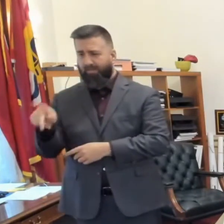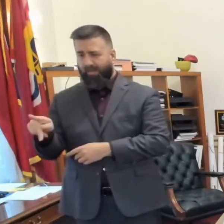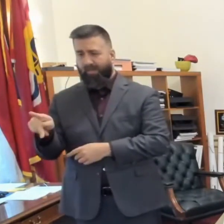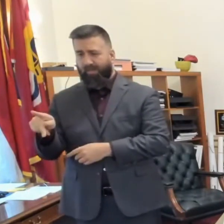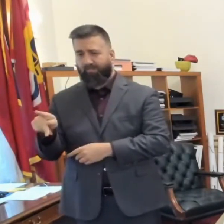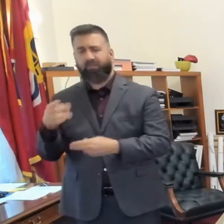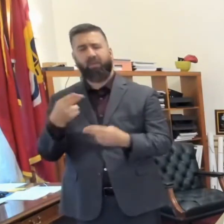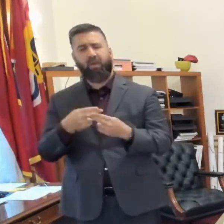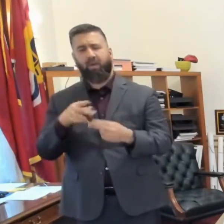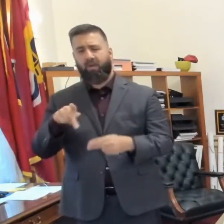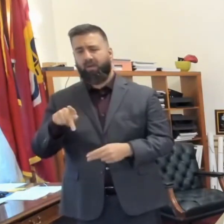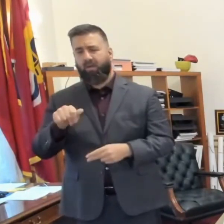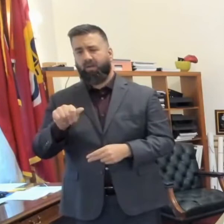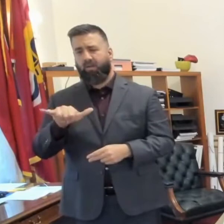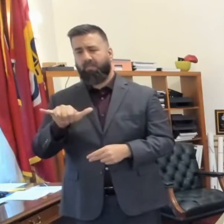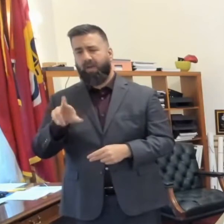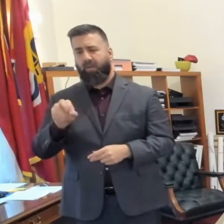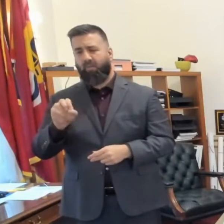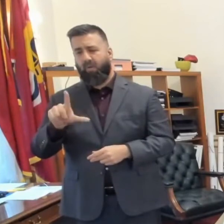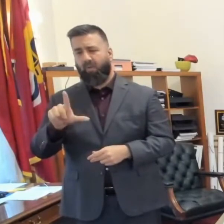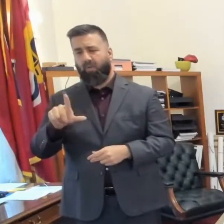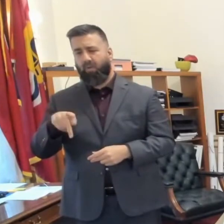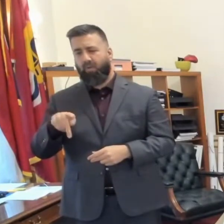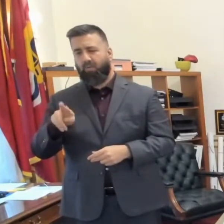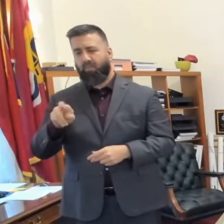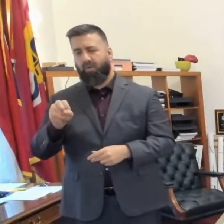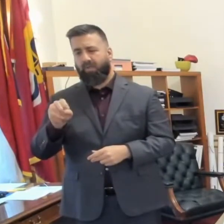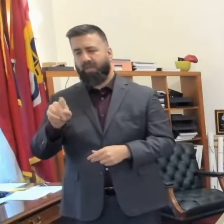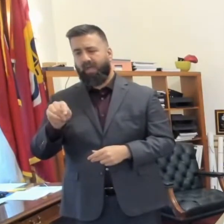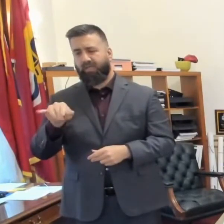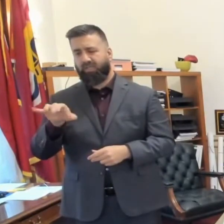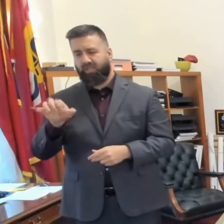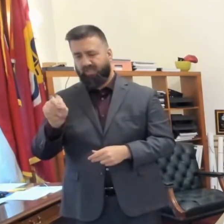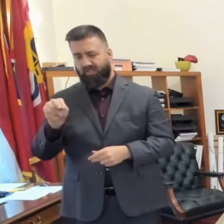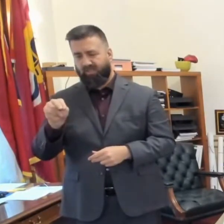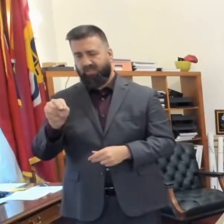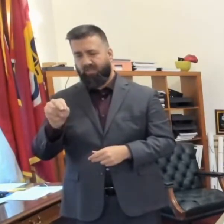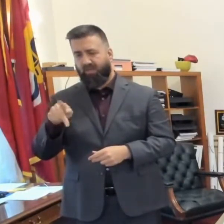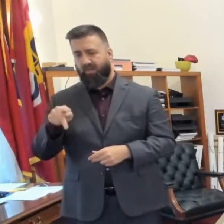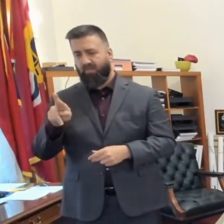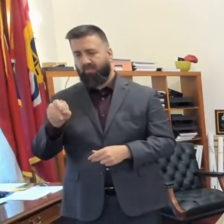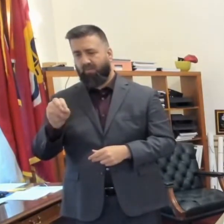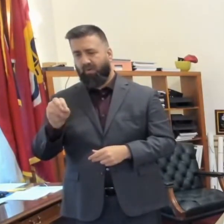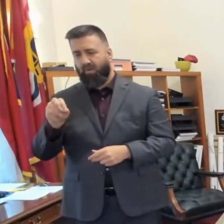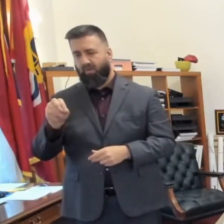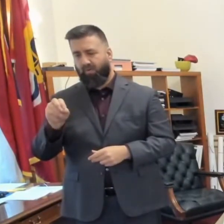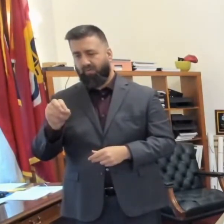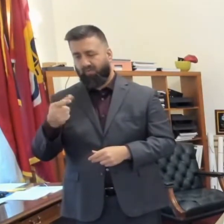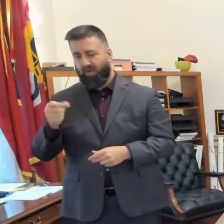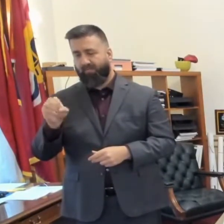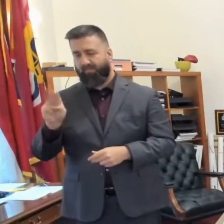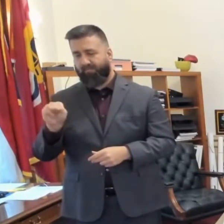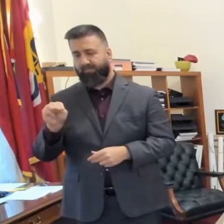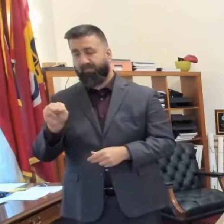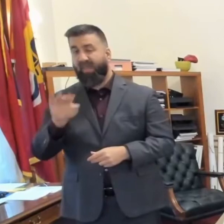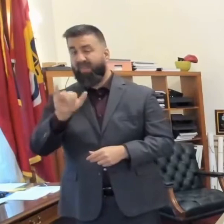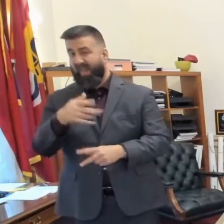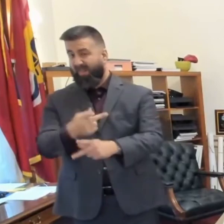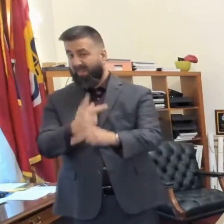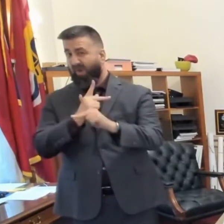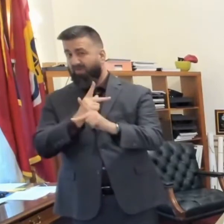Payroll Protection Program, PPP, which is a forgivable loan if you spend it on the